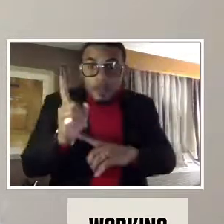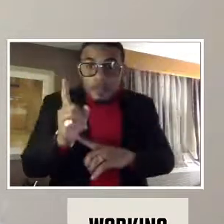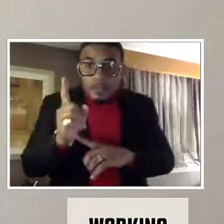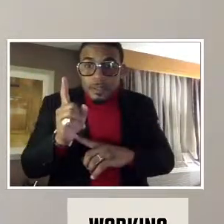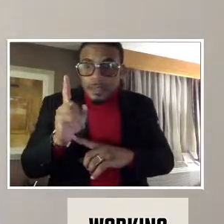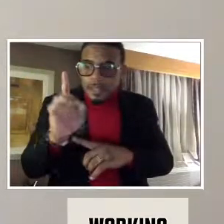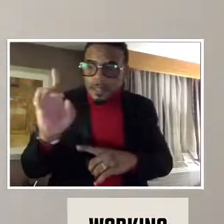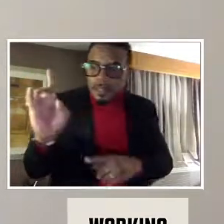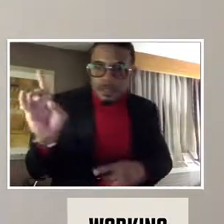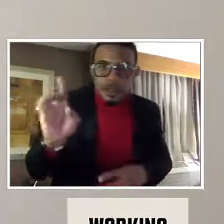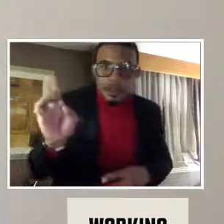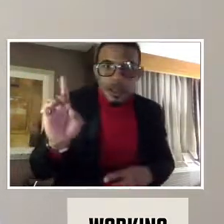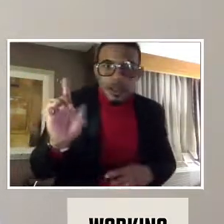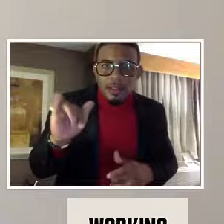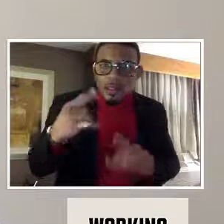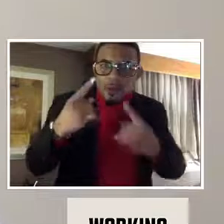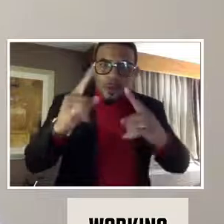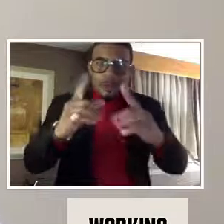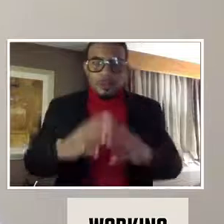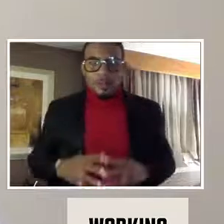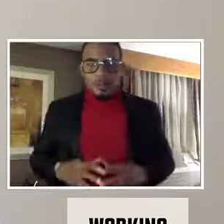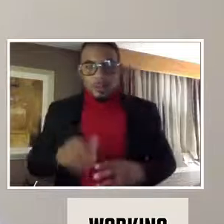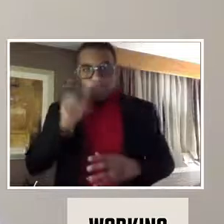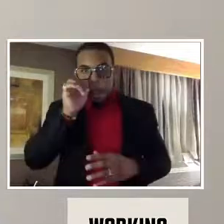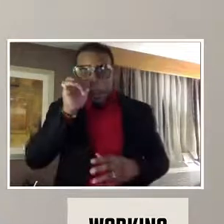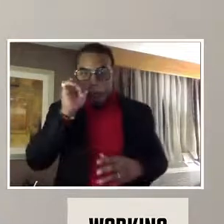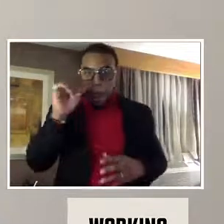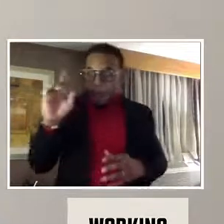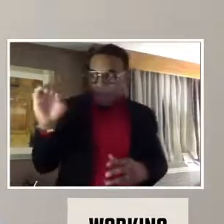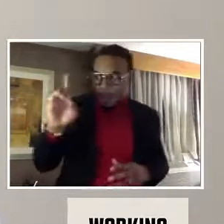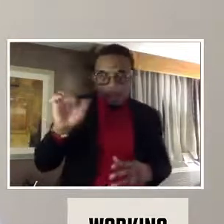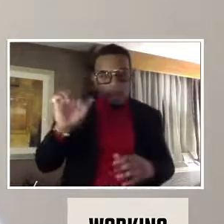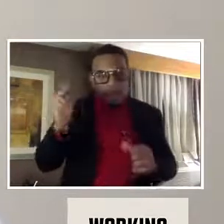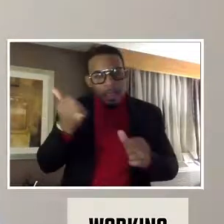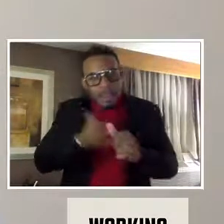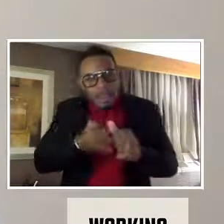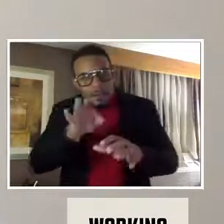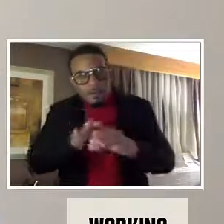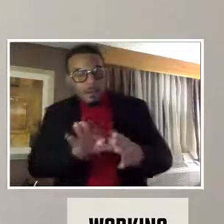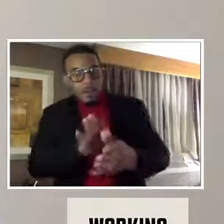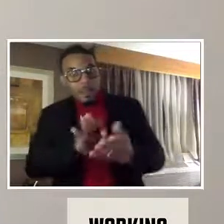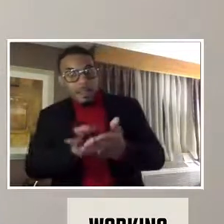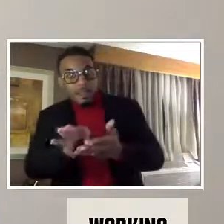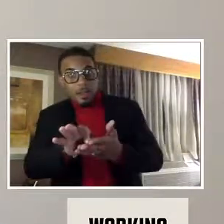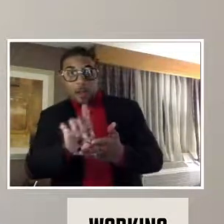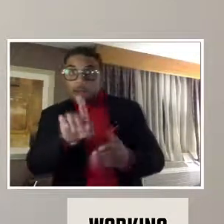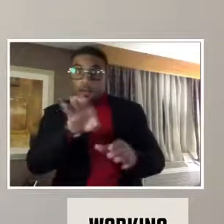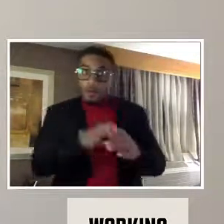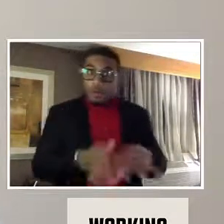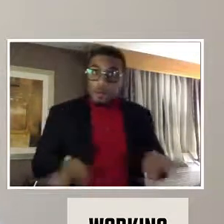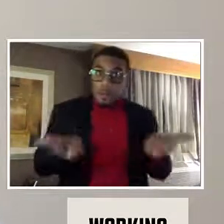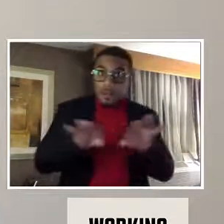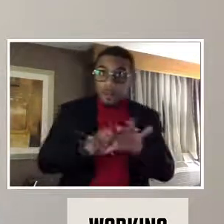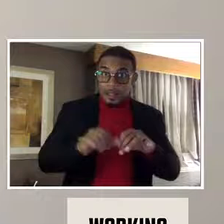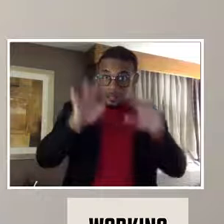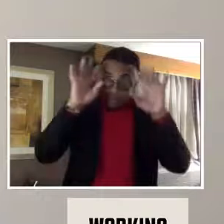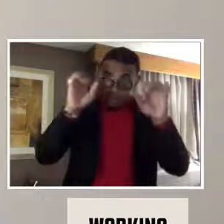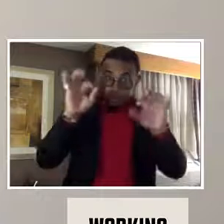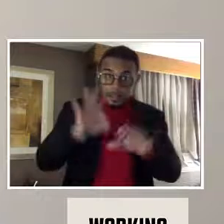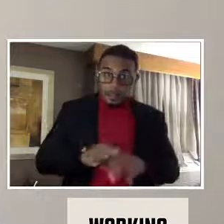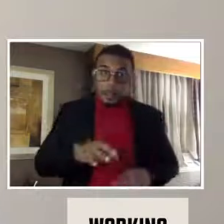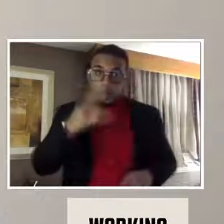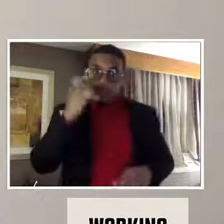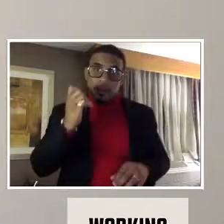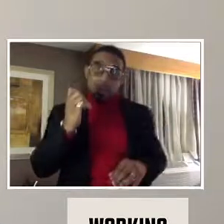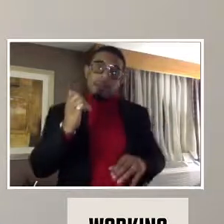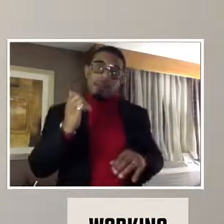a democracy that works, a democracy where every vote counts, where your vote matters in a presidential election